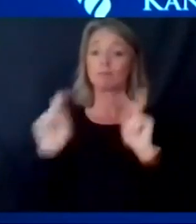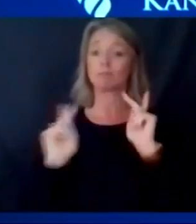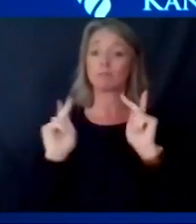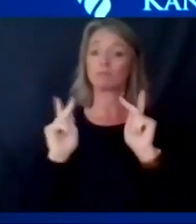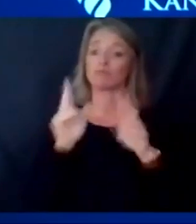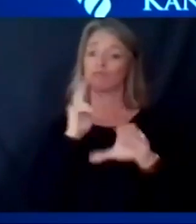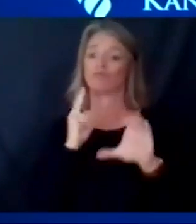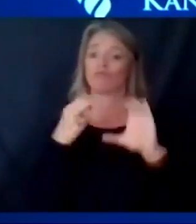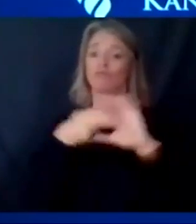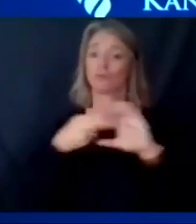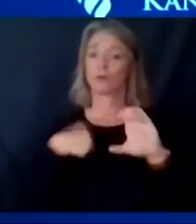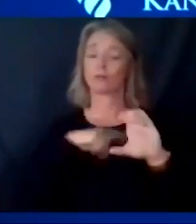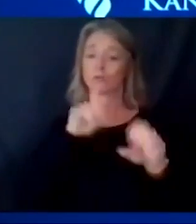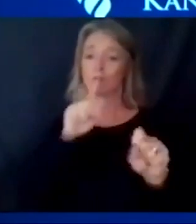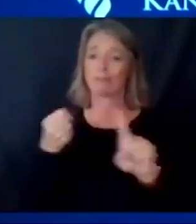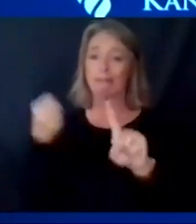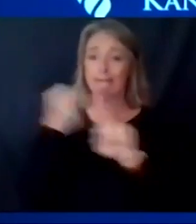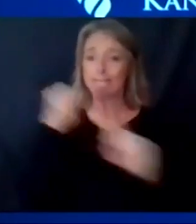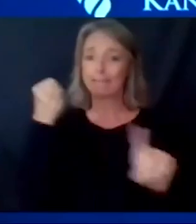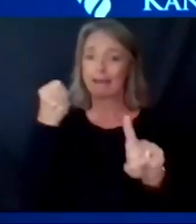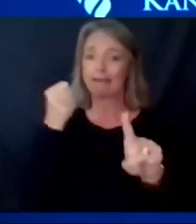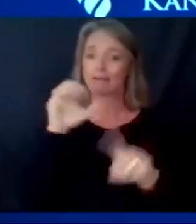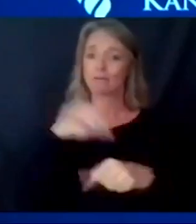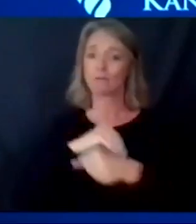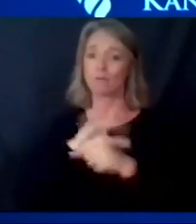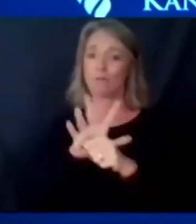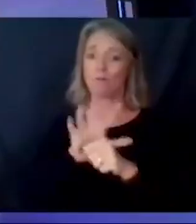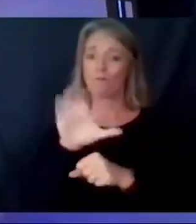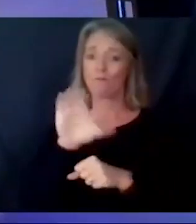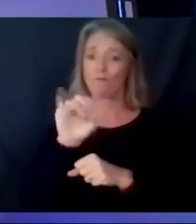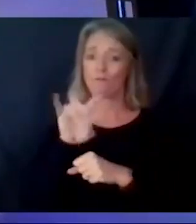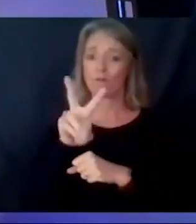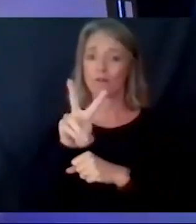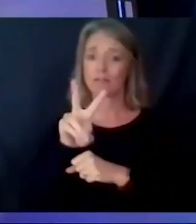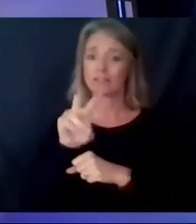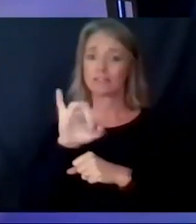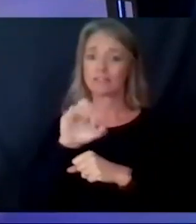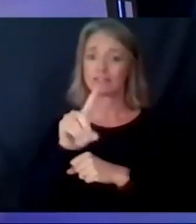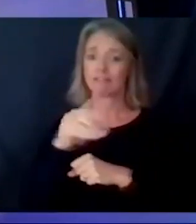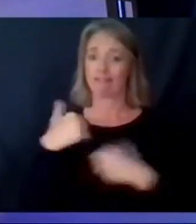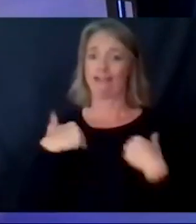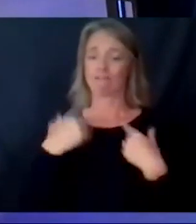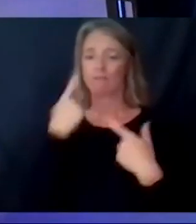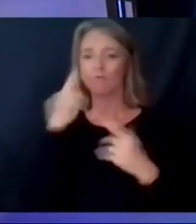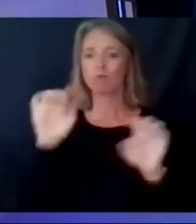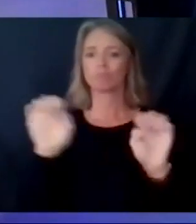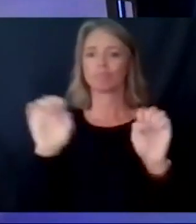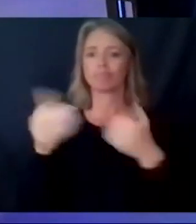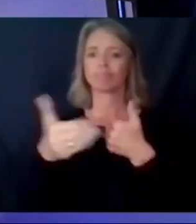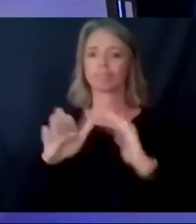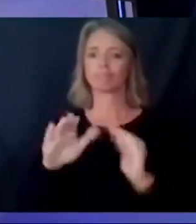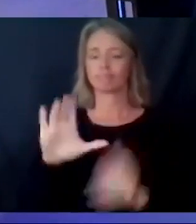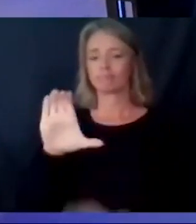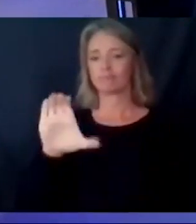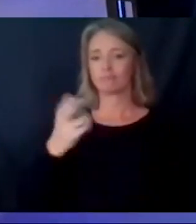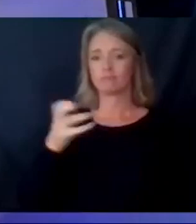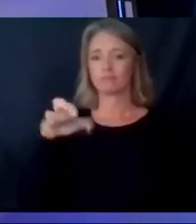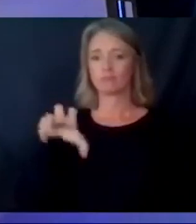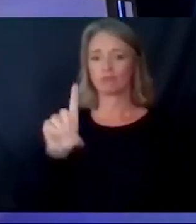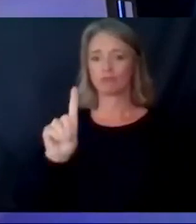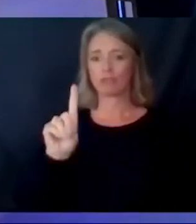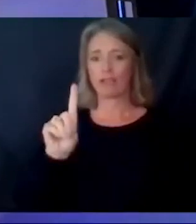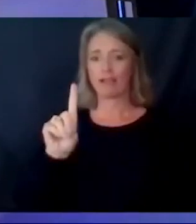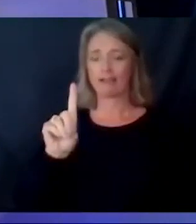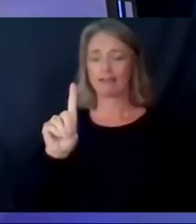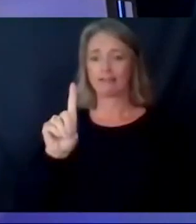having, especially on emergency rooms. In studio with me today is Dr. Chad Cannon, Chair and Clinical Service Chief of